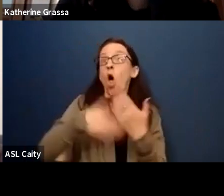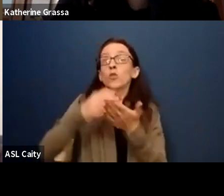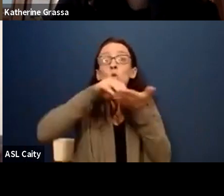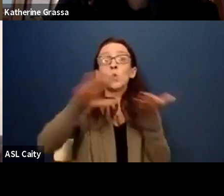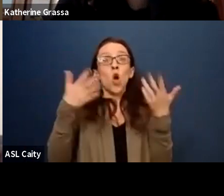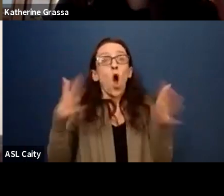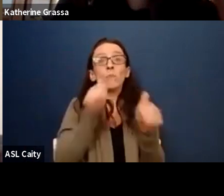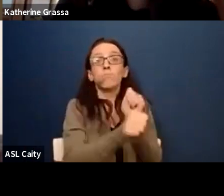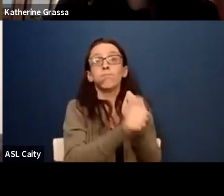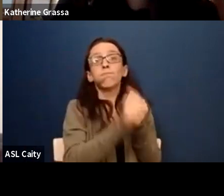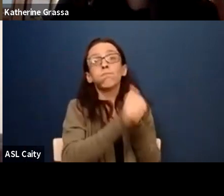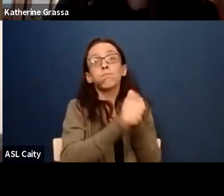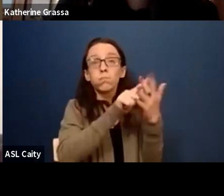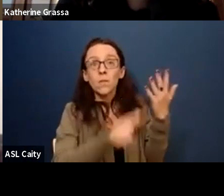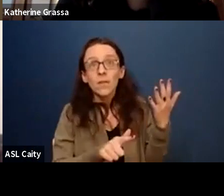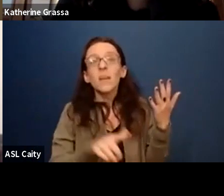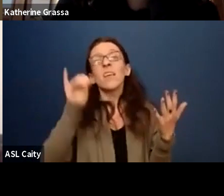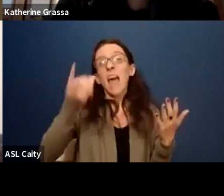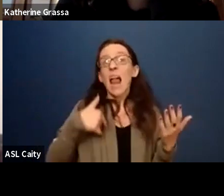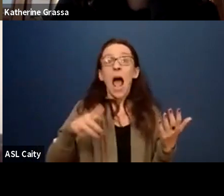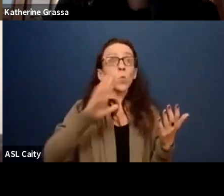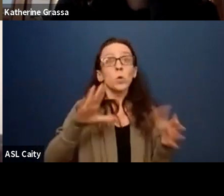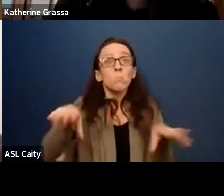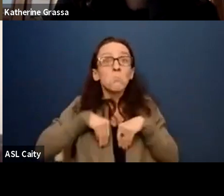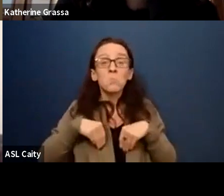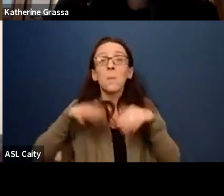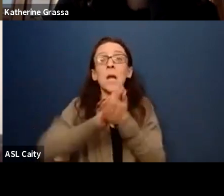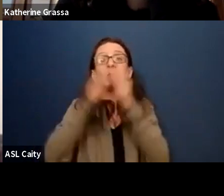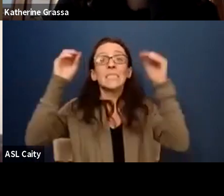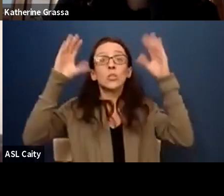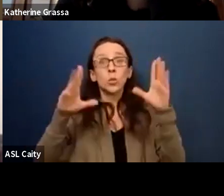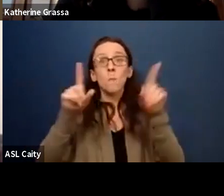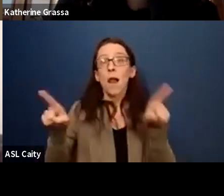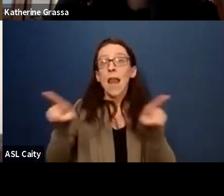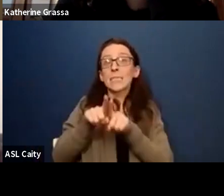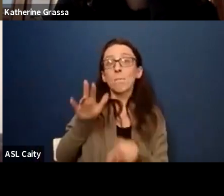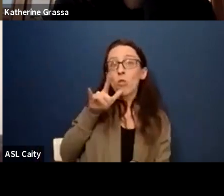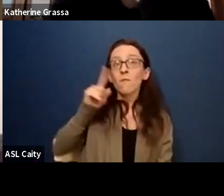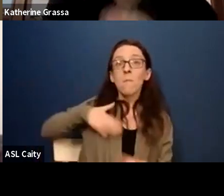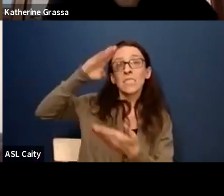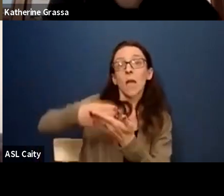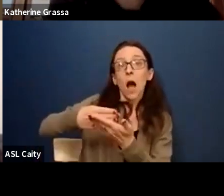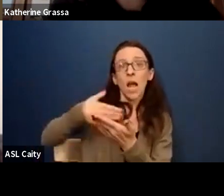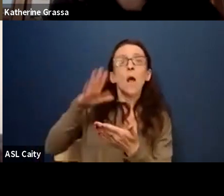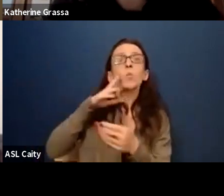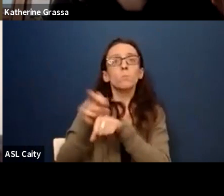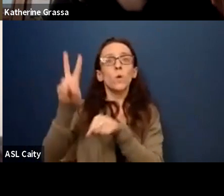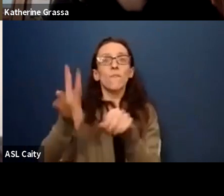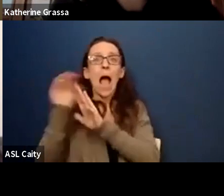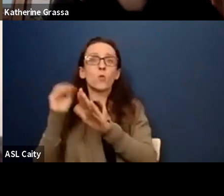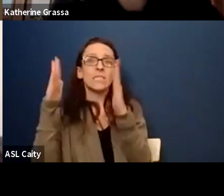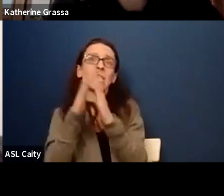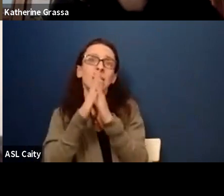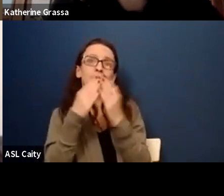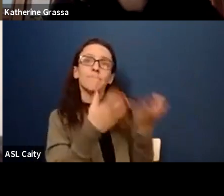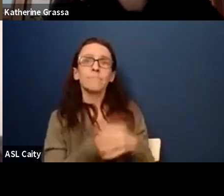might personally be moving outside the city myself as Zach's mom. Ms. Lum, and then